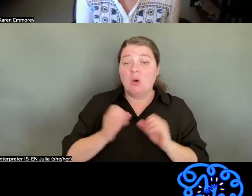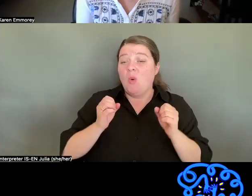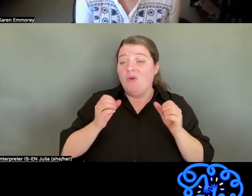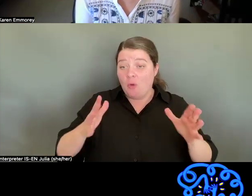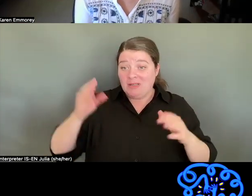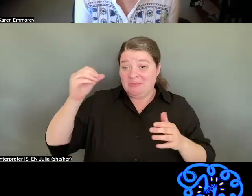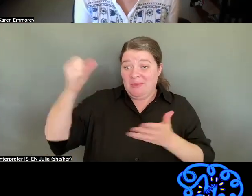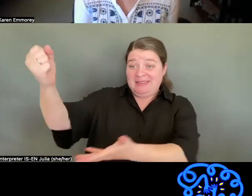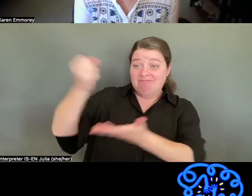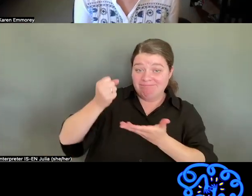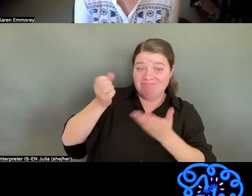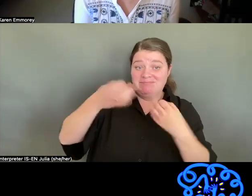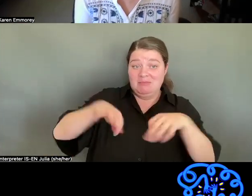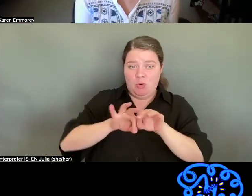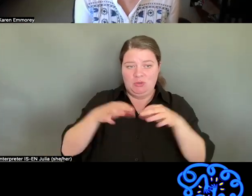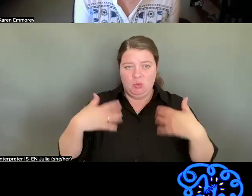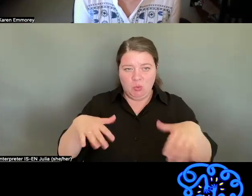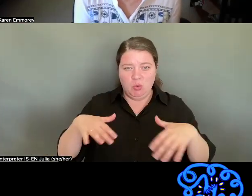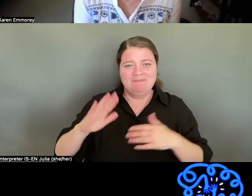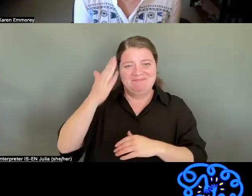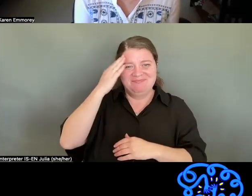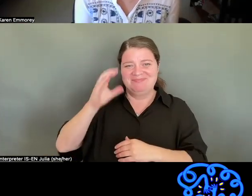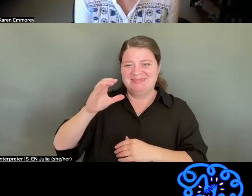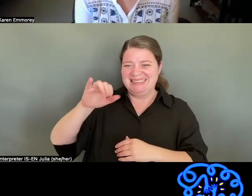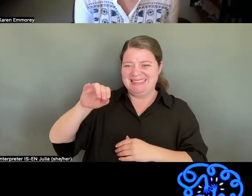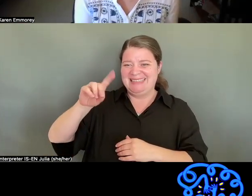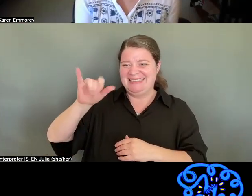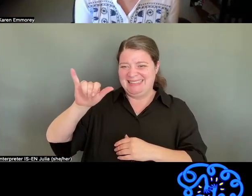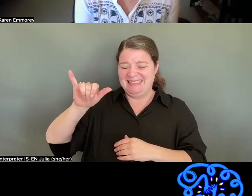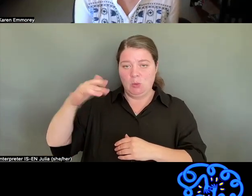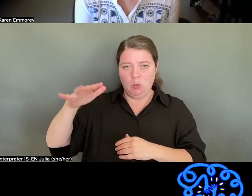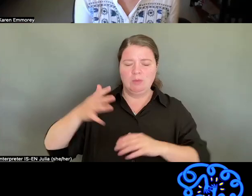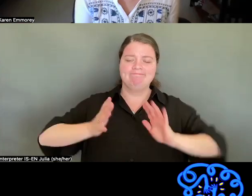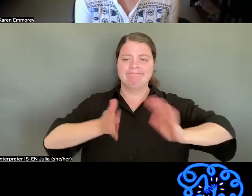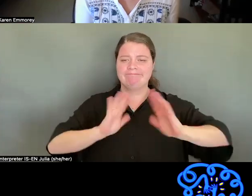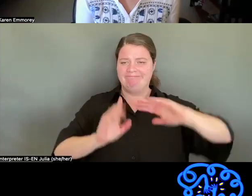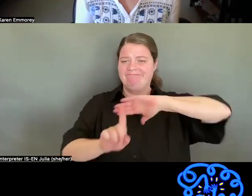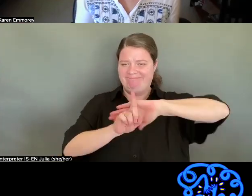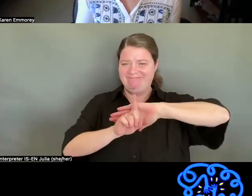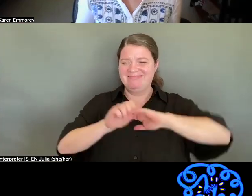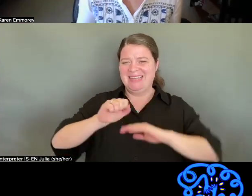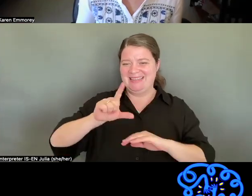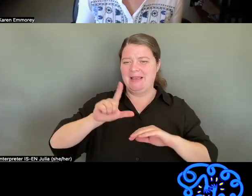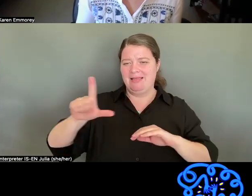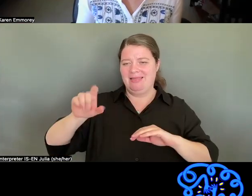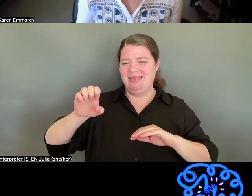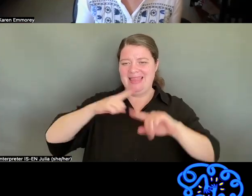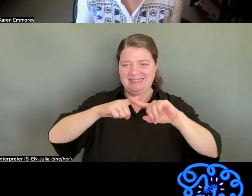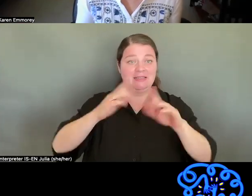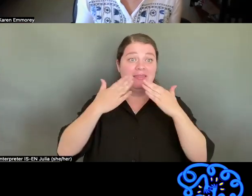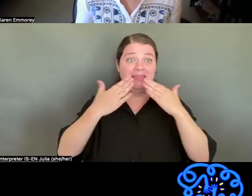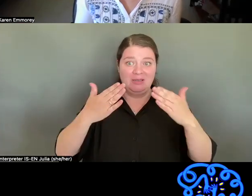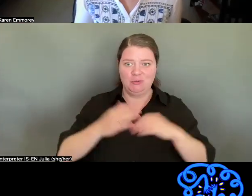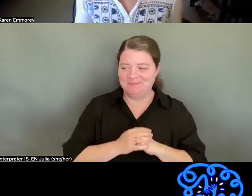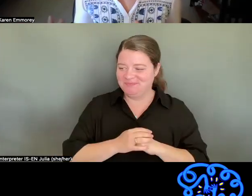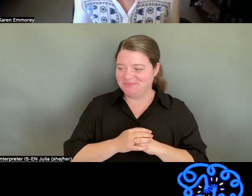if you know ASLX, you'll recognize her. She's the model for ASLX, and she's been integral to both of these teams. So I'm going to start by